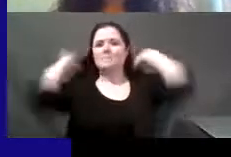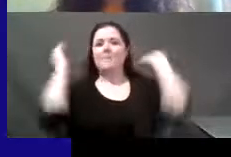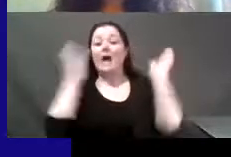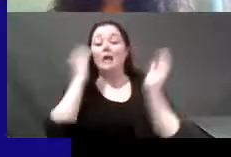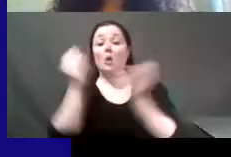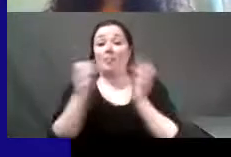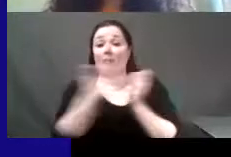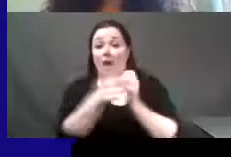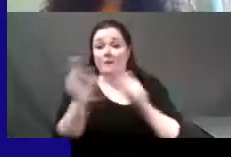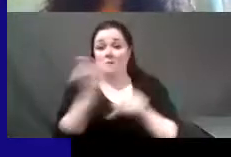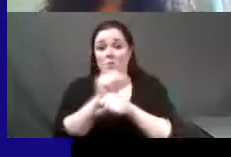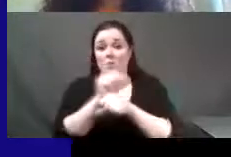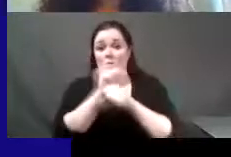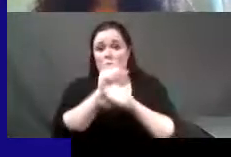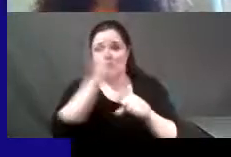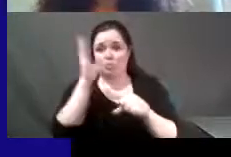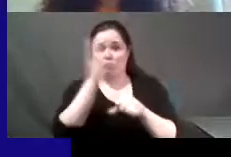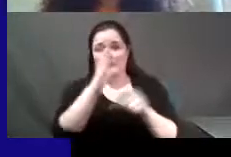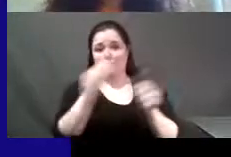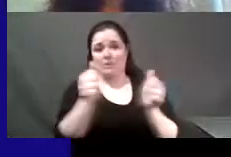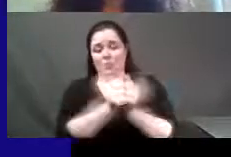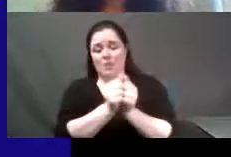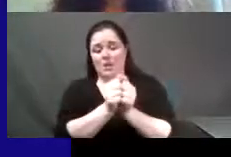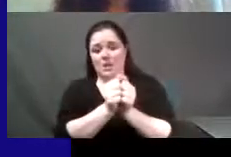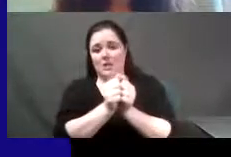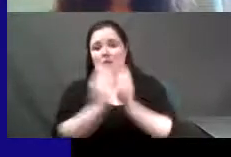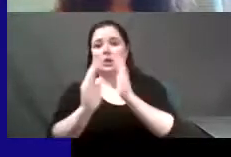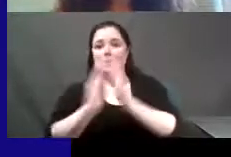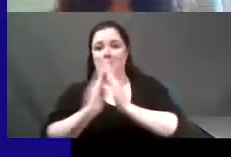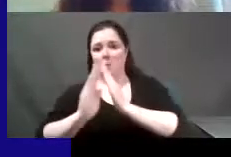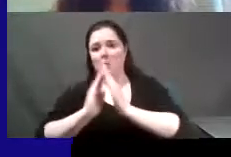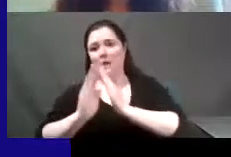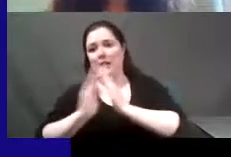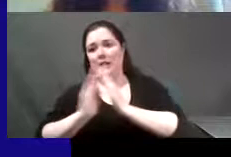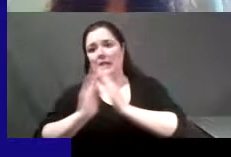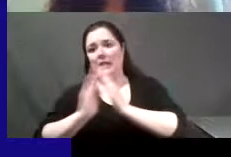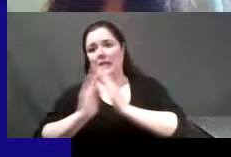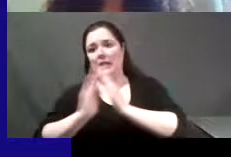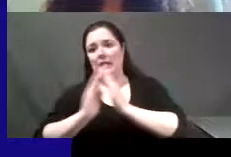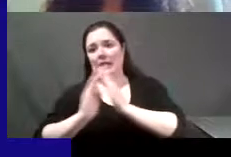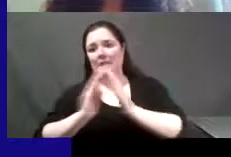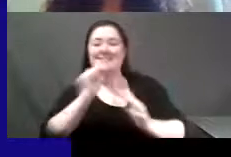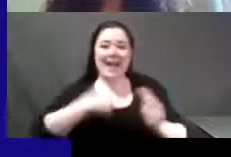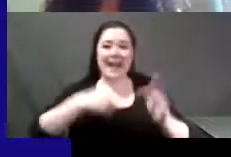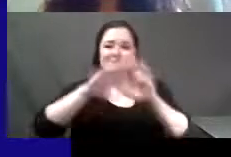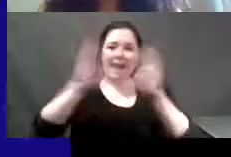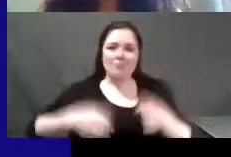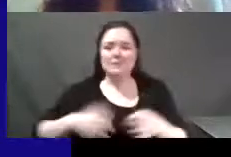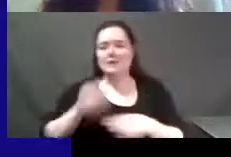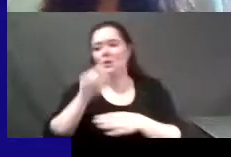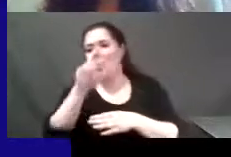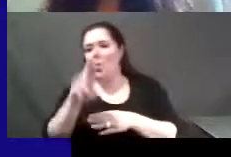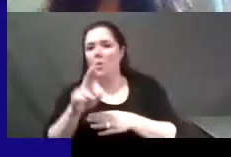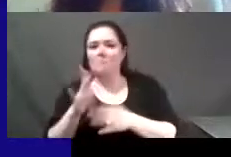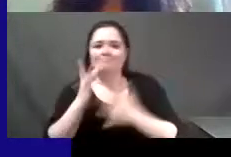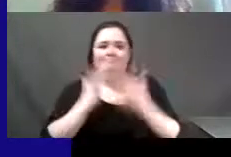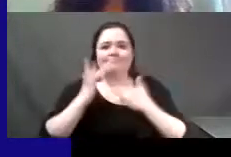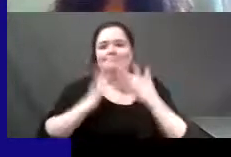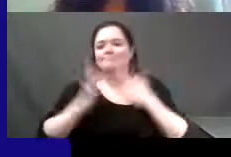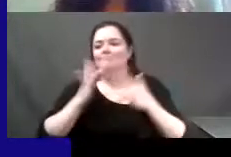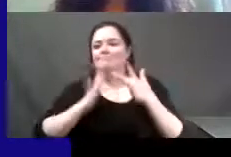work directly with the community that doesn't have housing or is just, fighting against